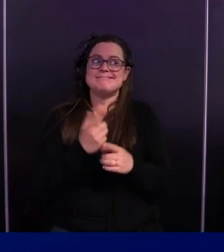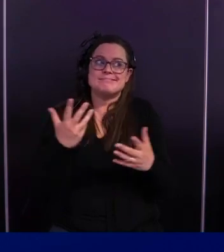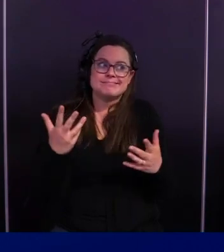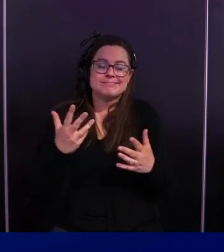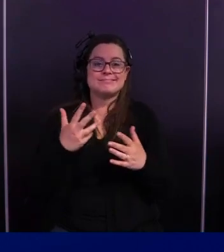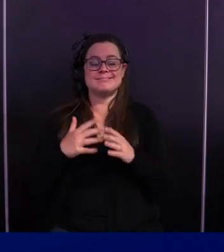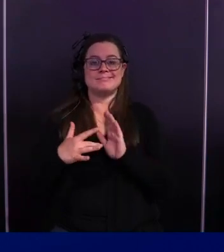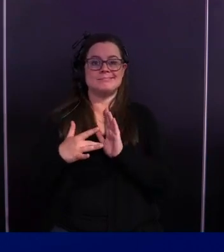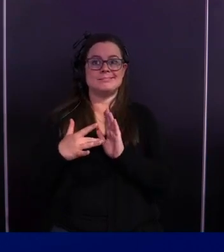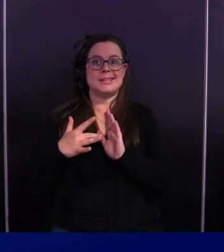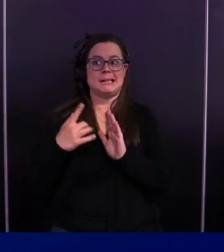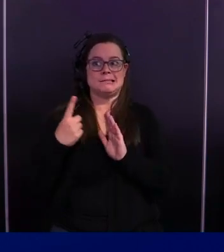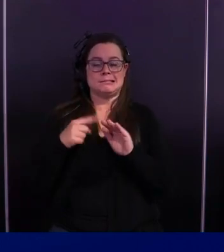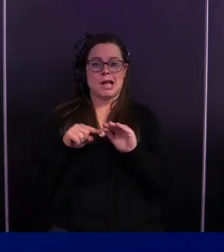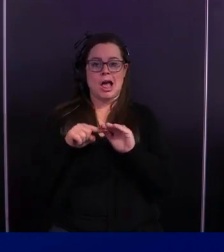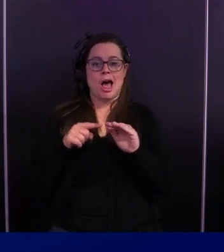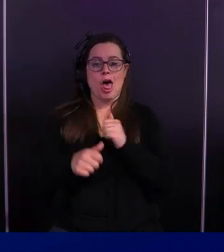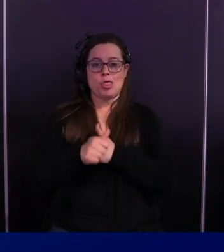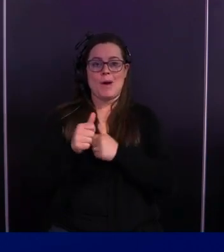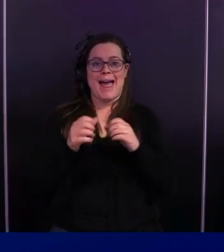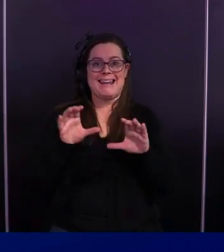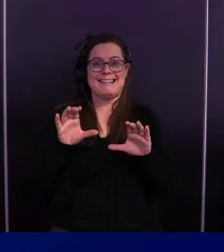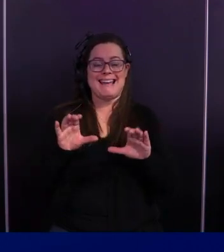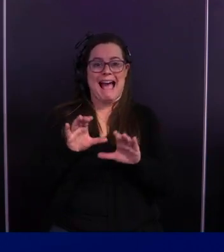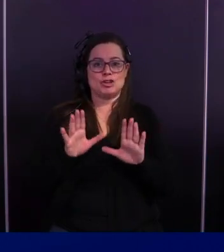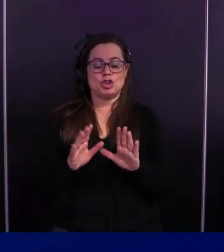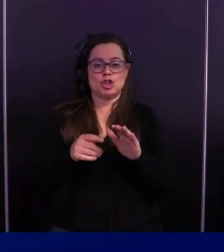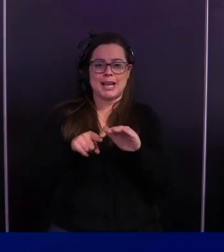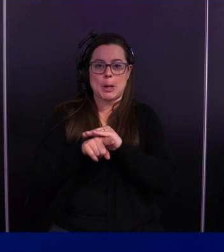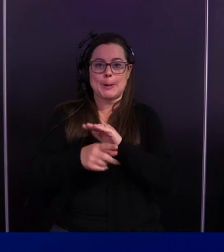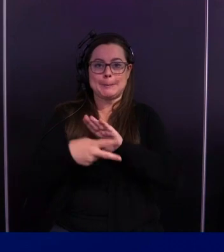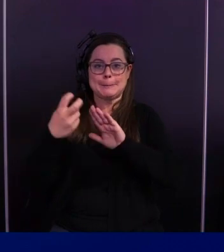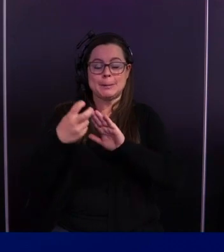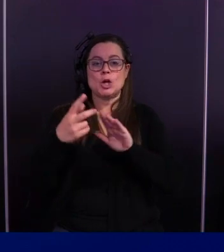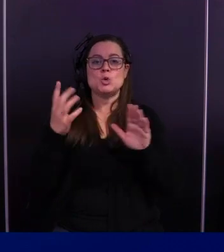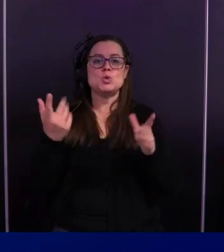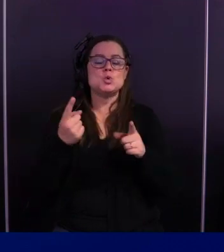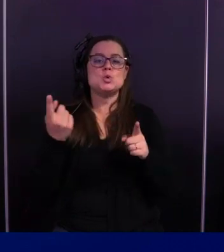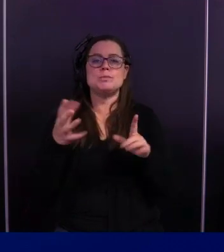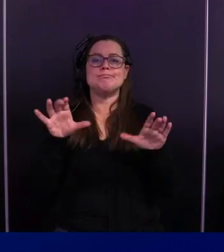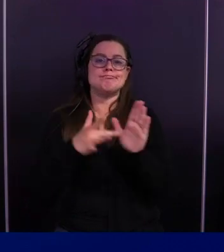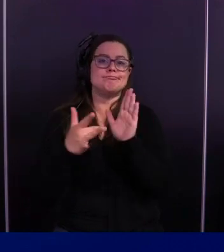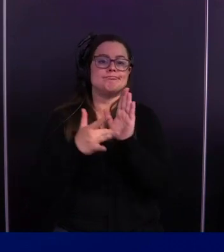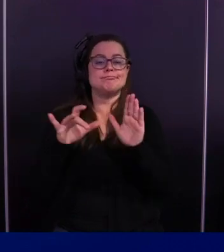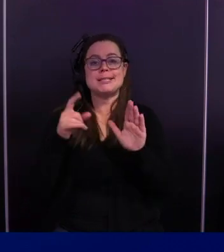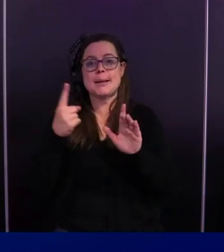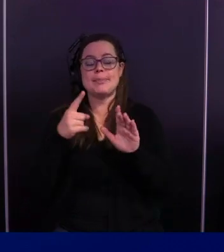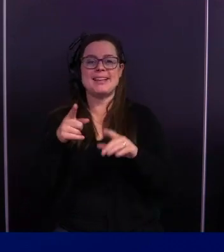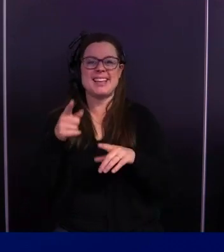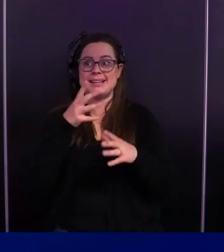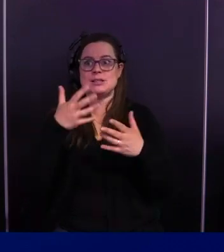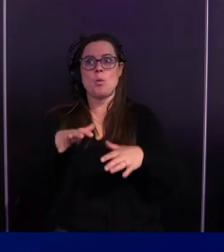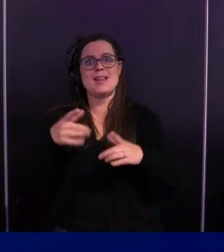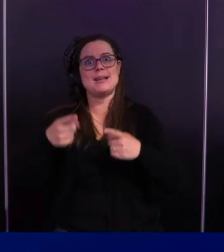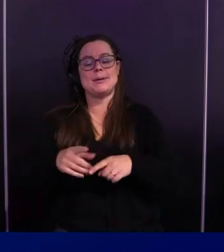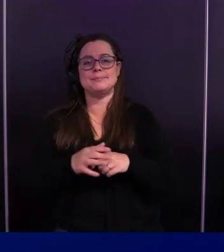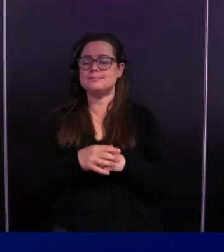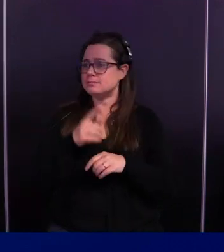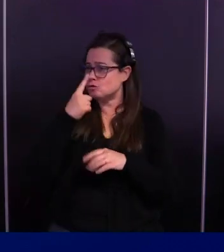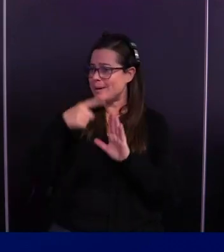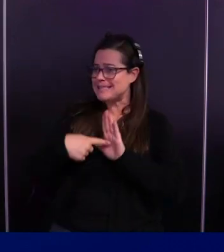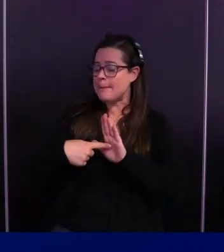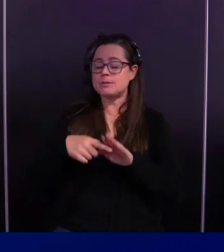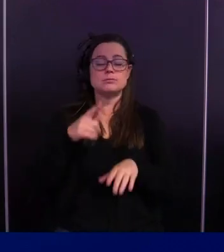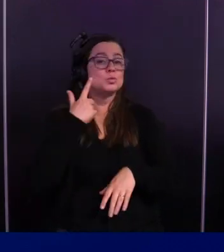actor is able to go and use that service to do something the customer didn't ever want to happen. Yeah, can you give just a quick example? So one of the